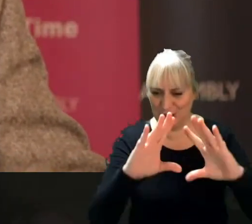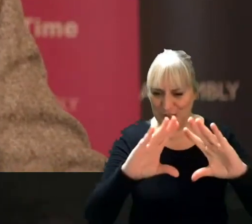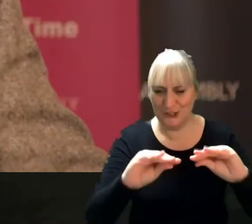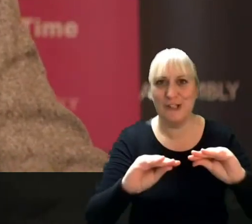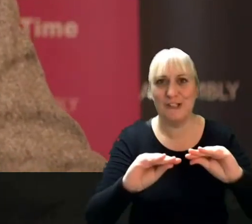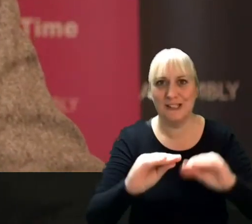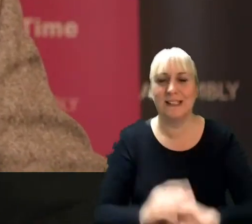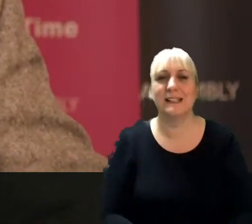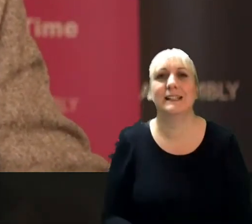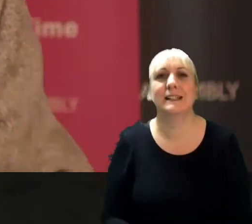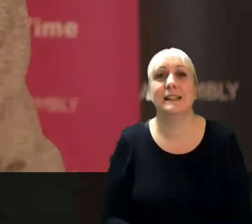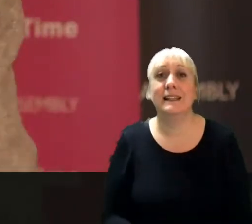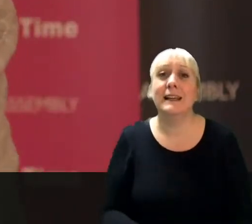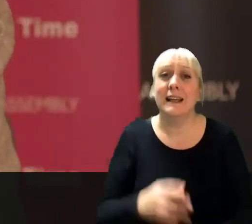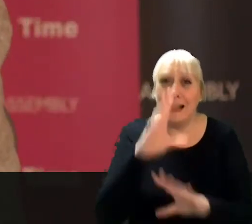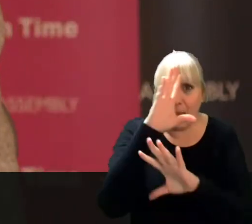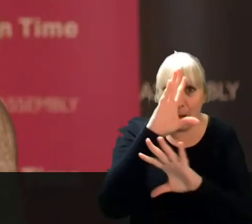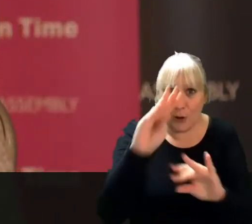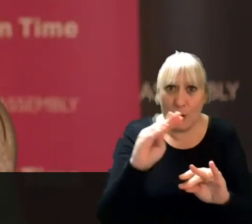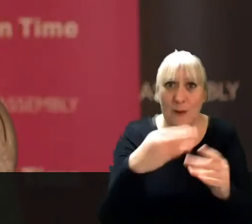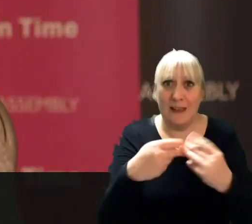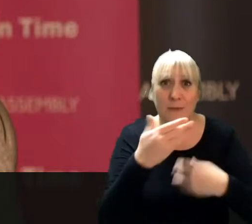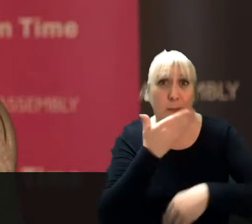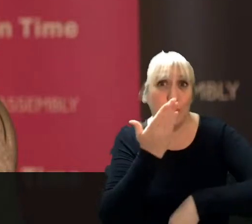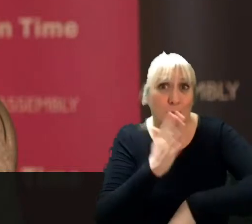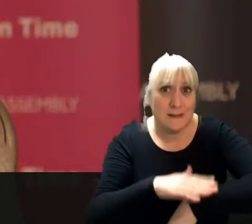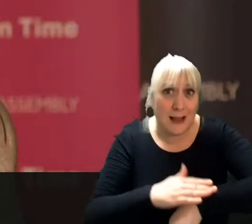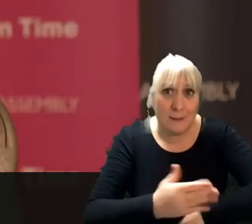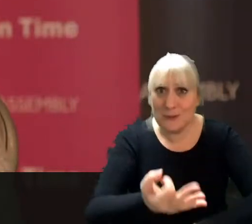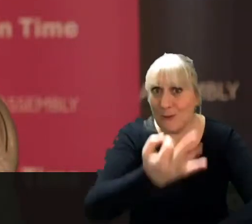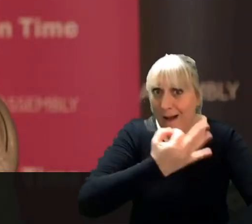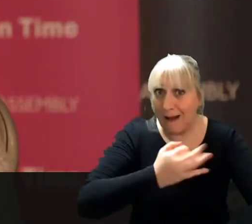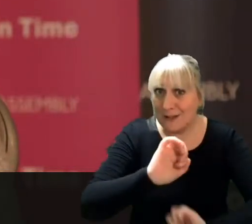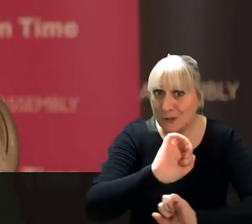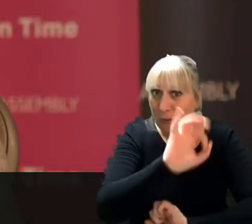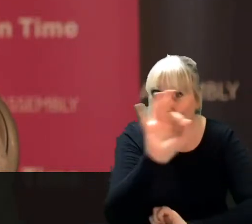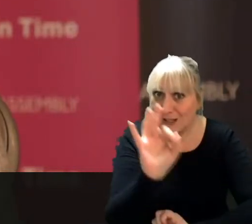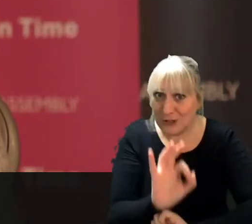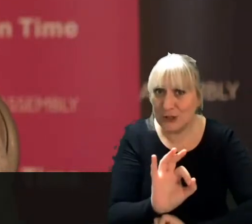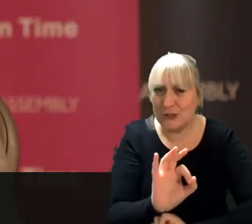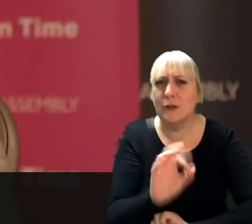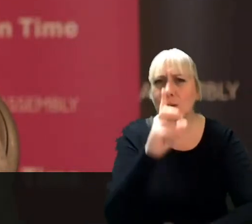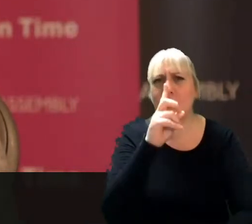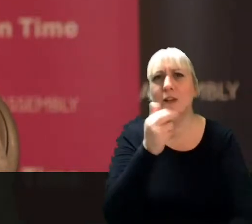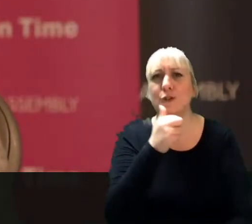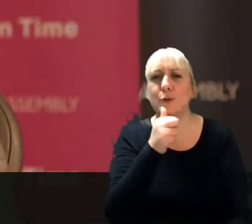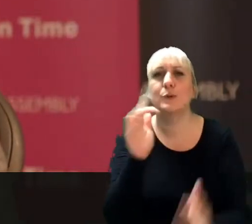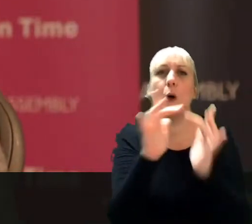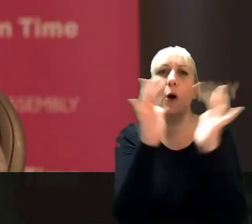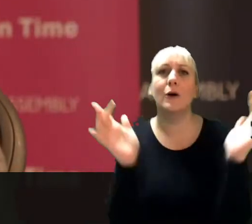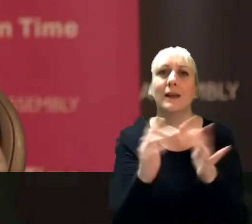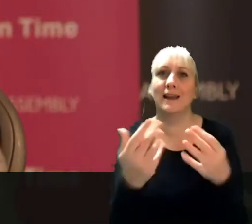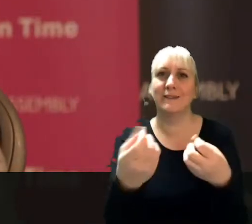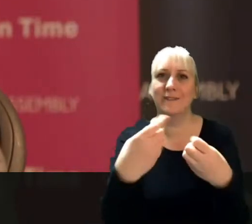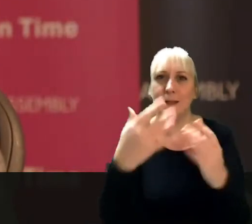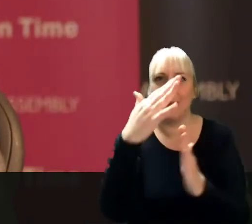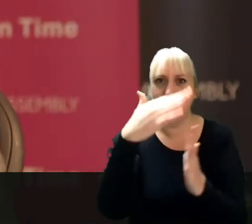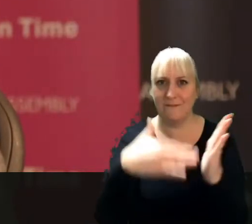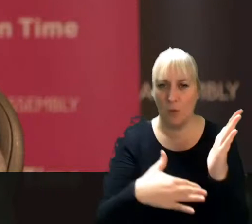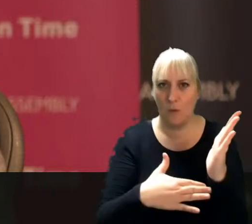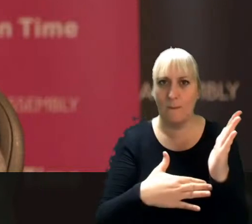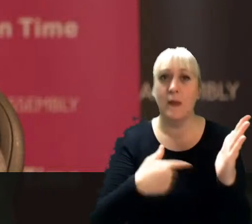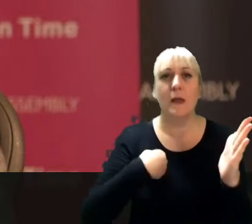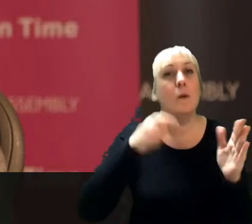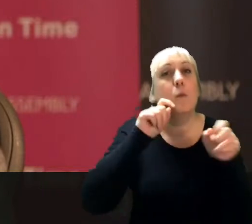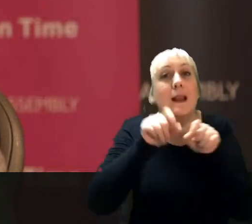didn't get to answer your specific question, the online feedback form, which will be emailed to registered audience